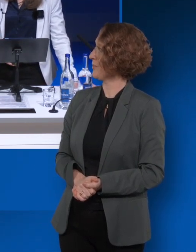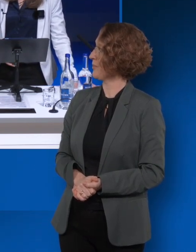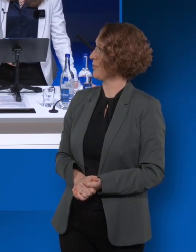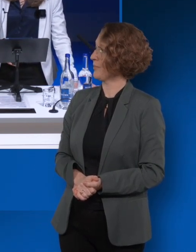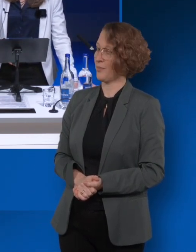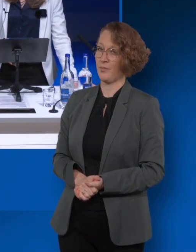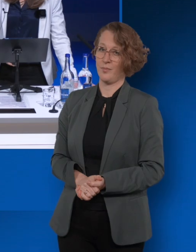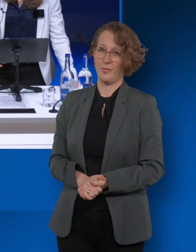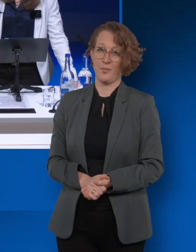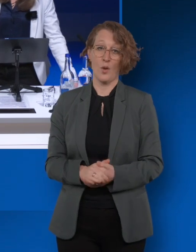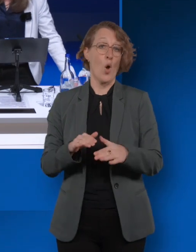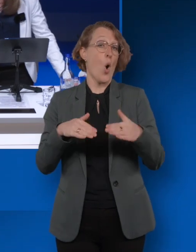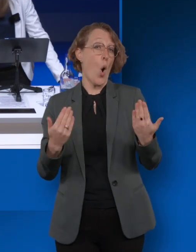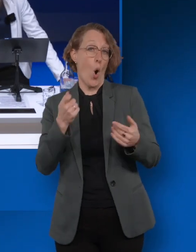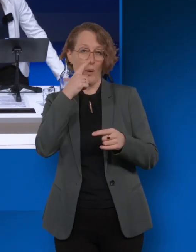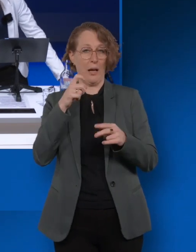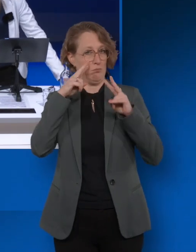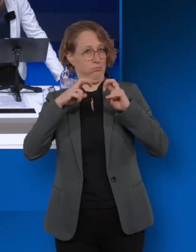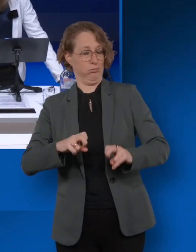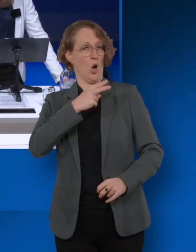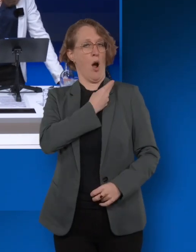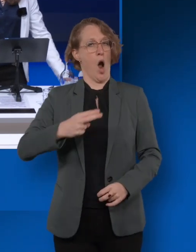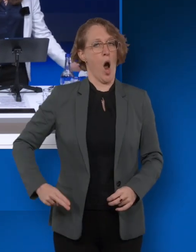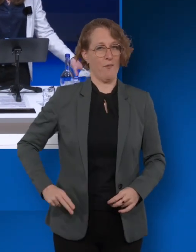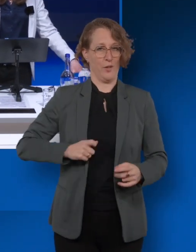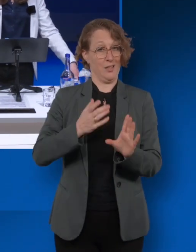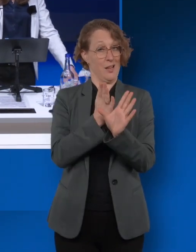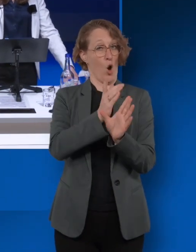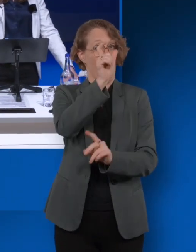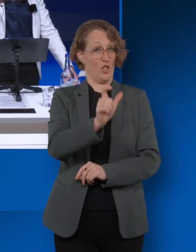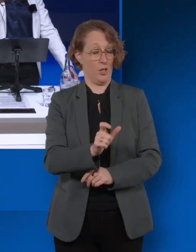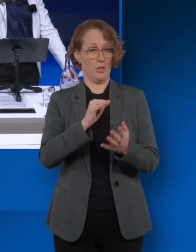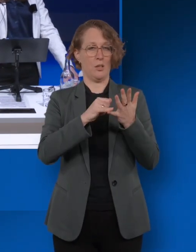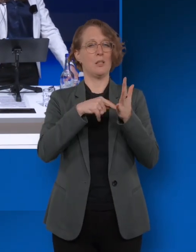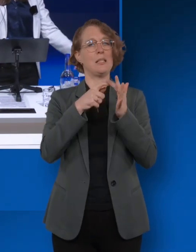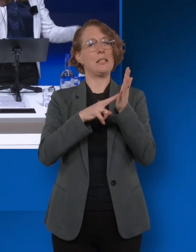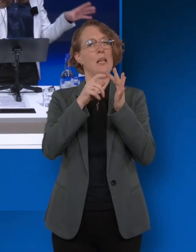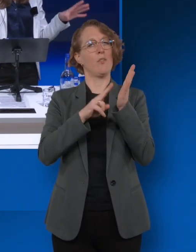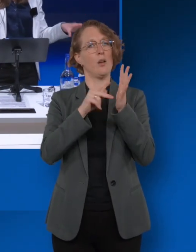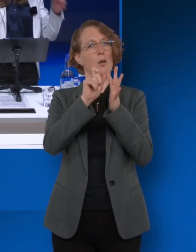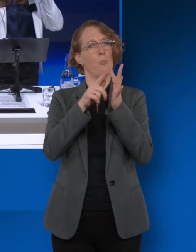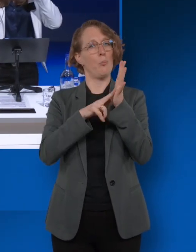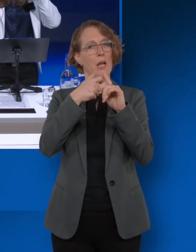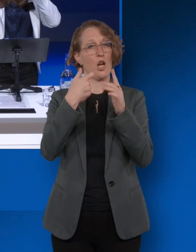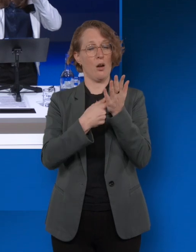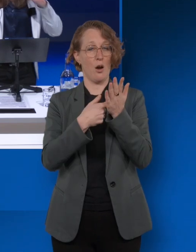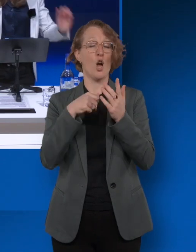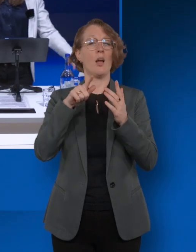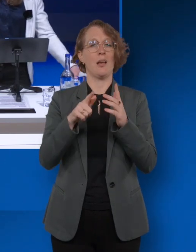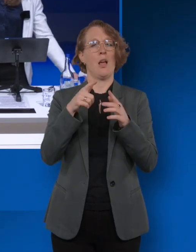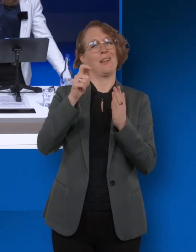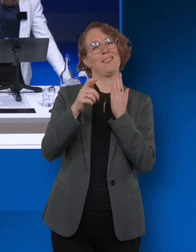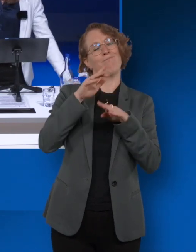brains. Or we could look at the Harvard psychologist Steven Pinker, who in an article in